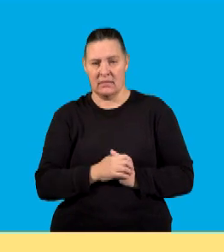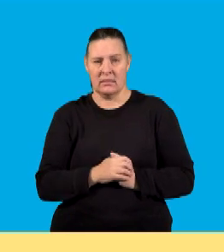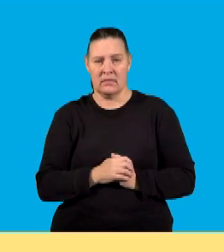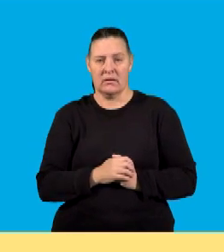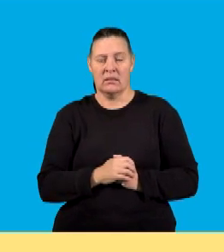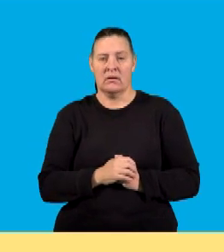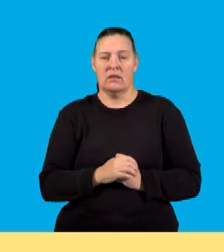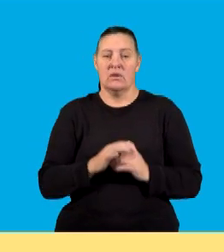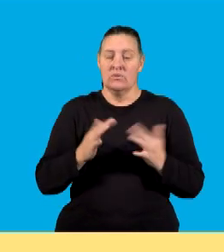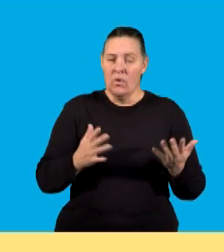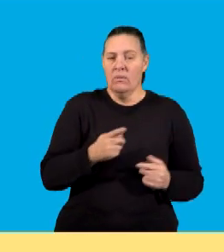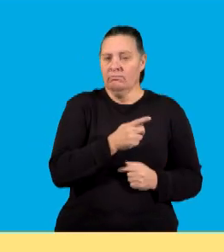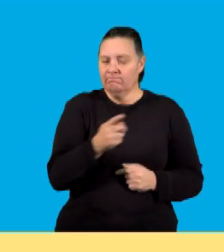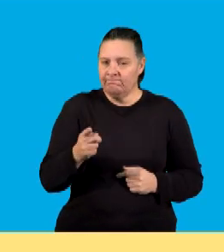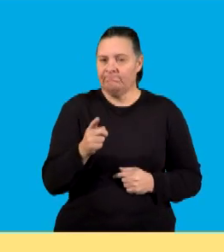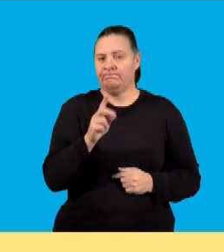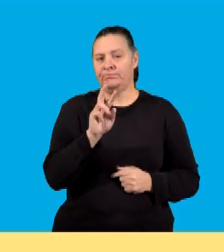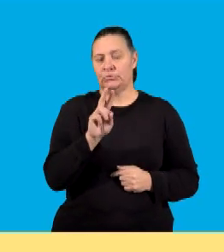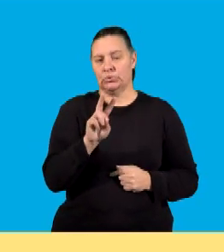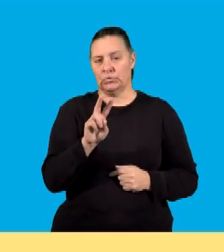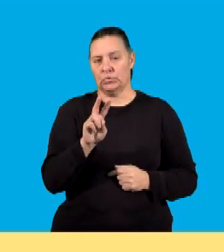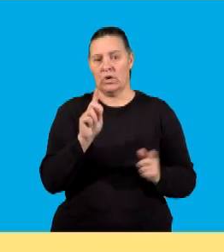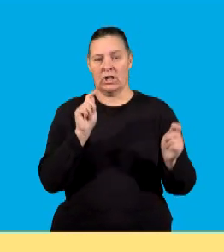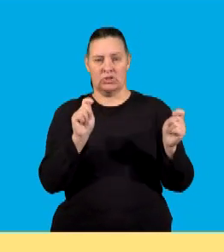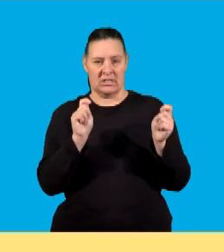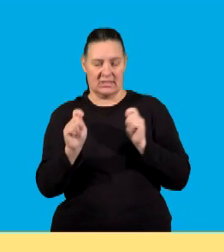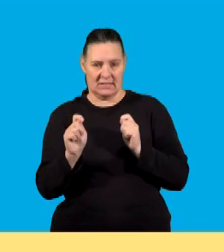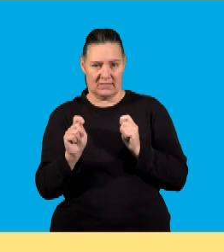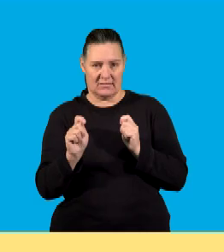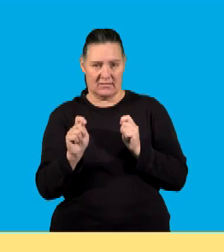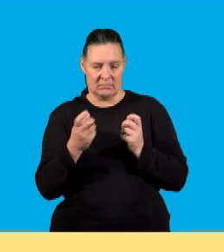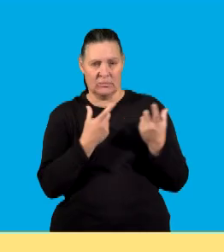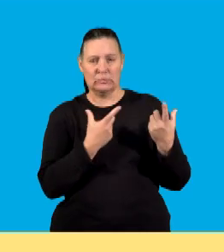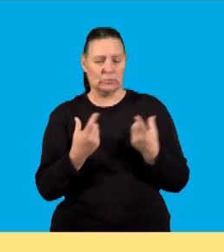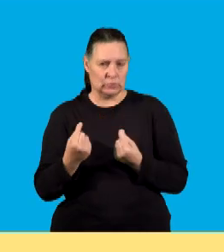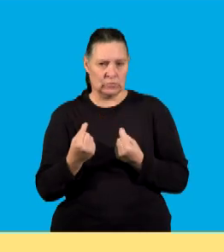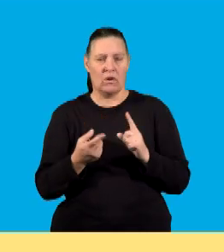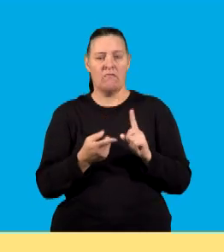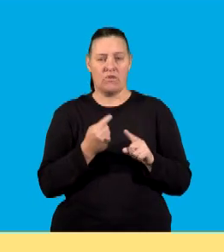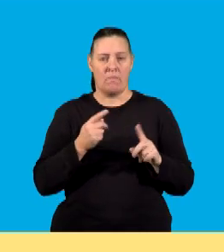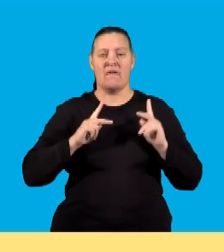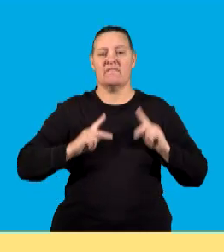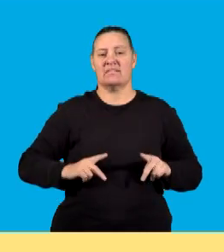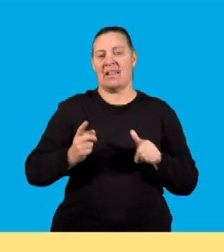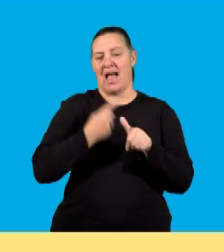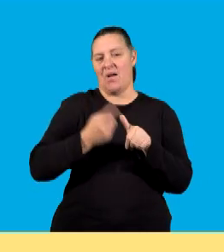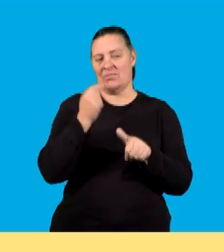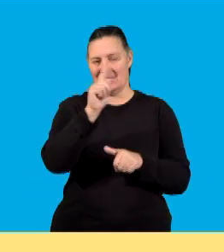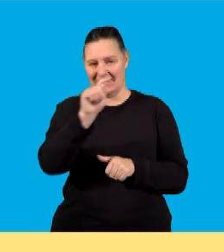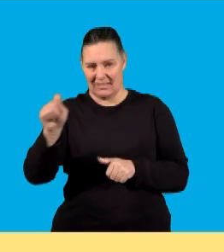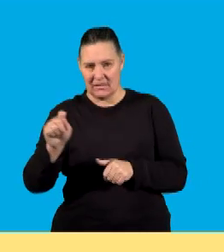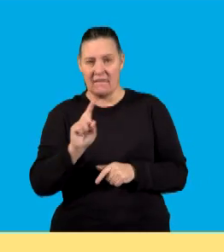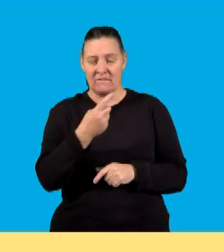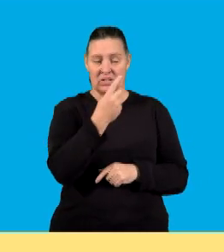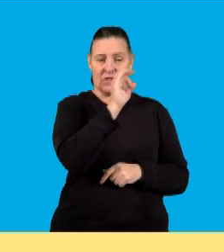920. So these are the two adjustments that I have made from the physical stock count. The